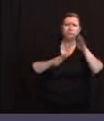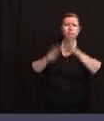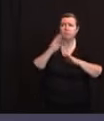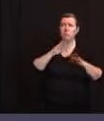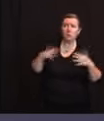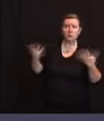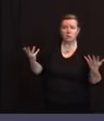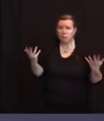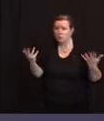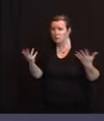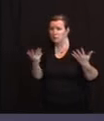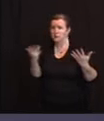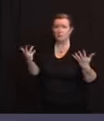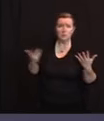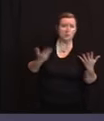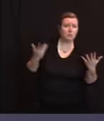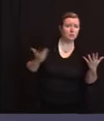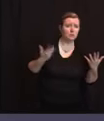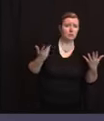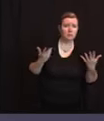recent modeling data.